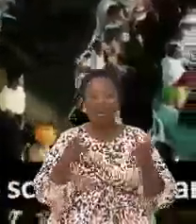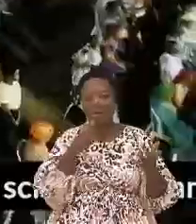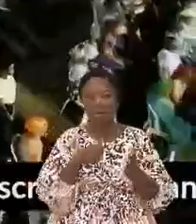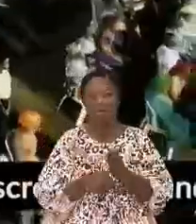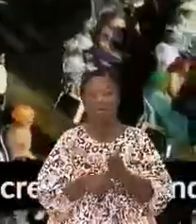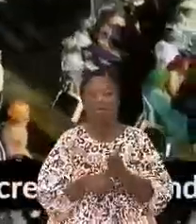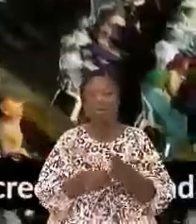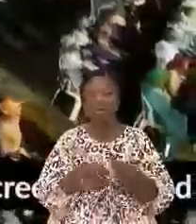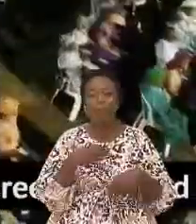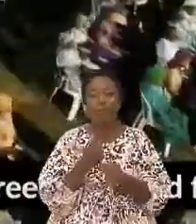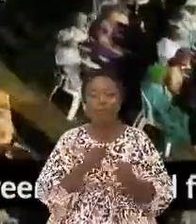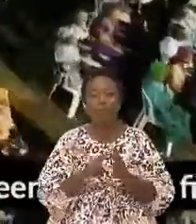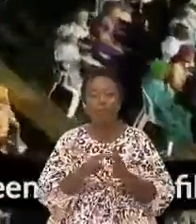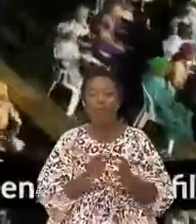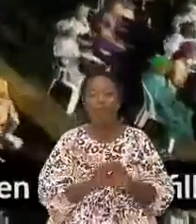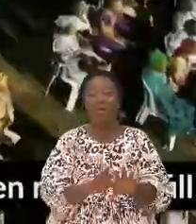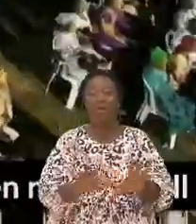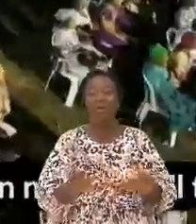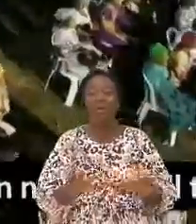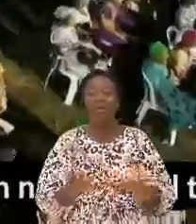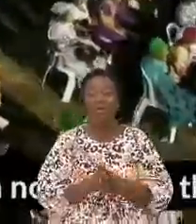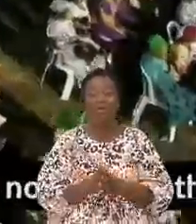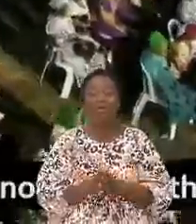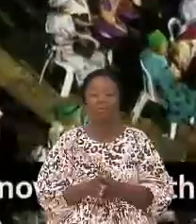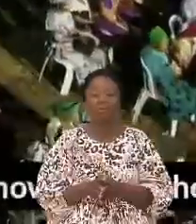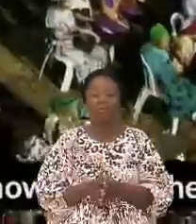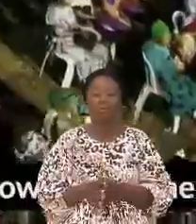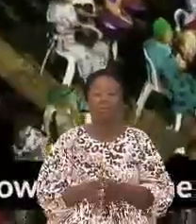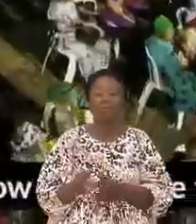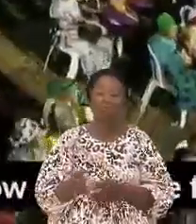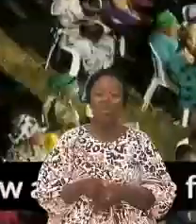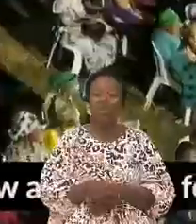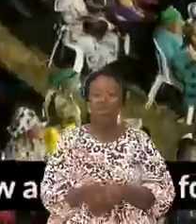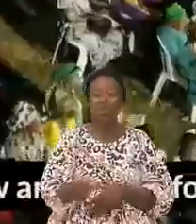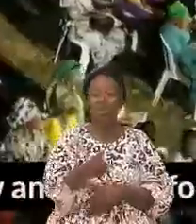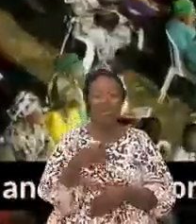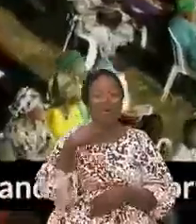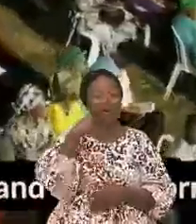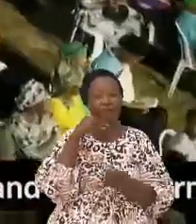write their names in capital letter. Make it very clear.